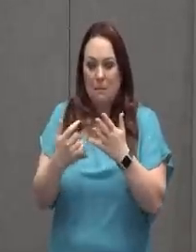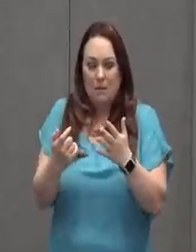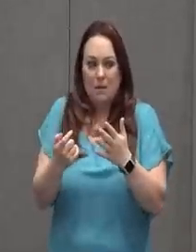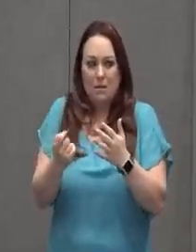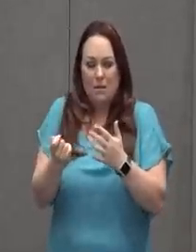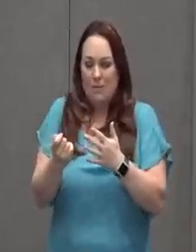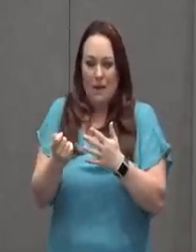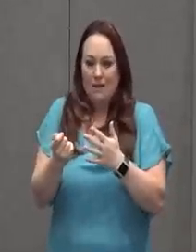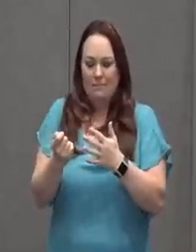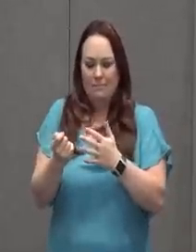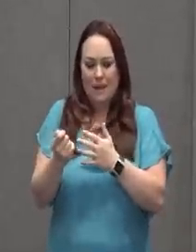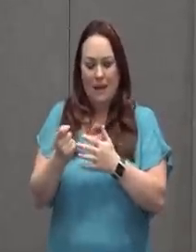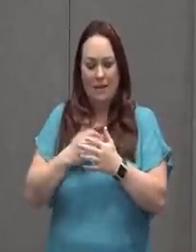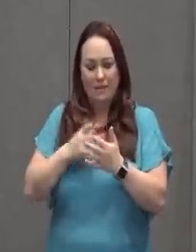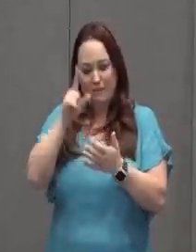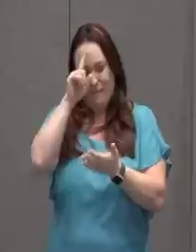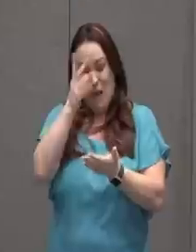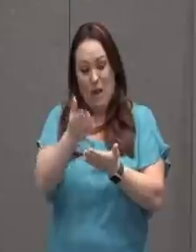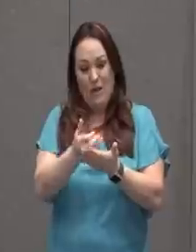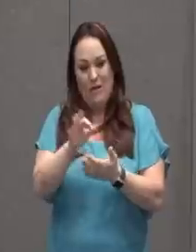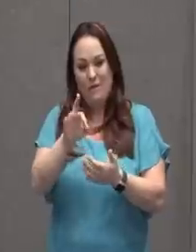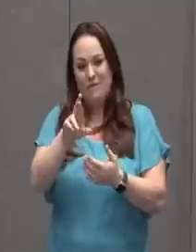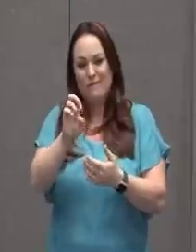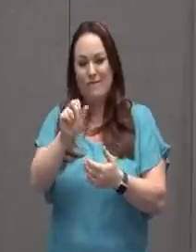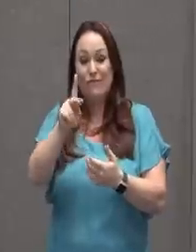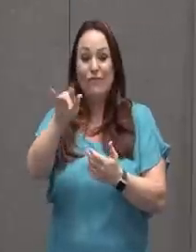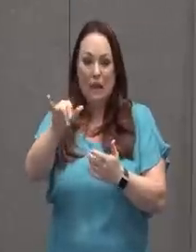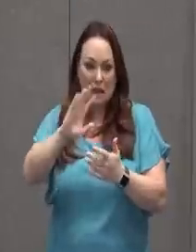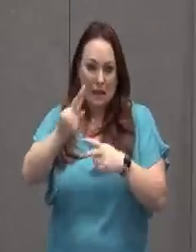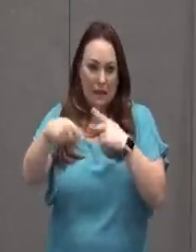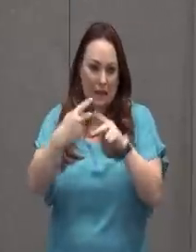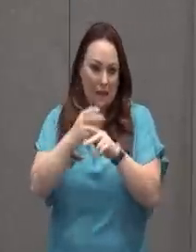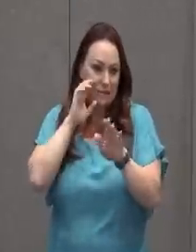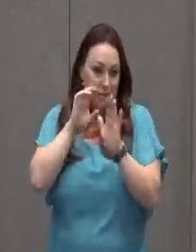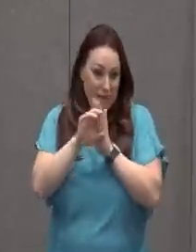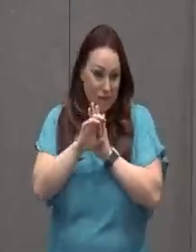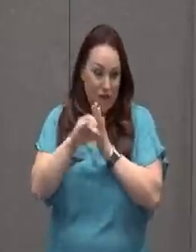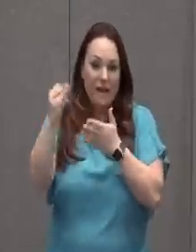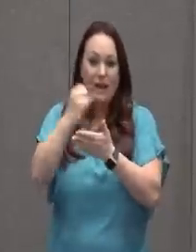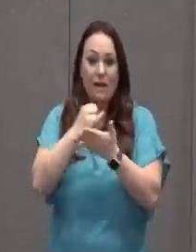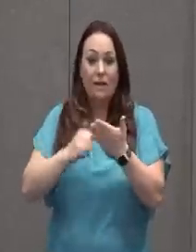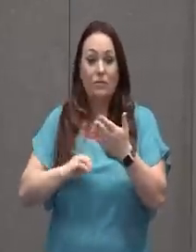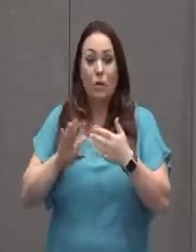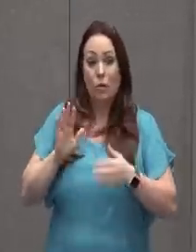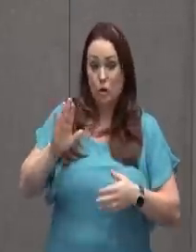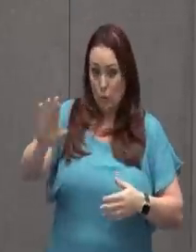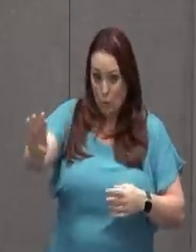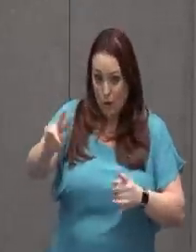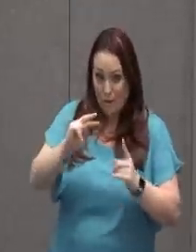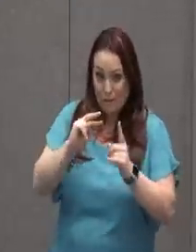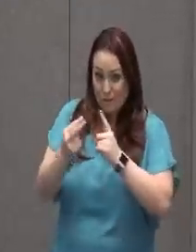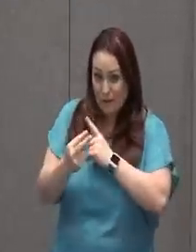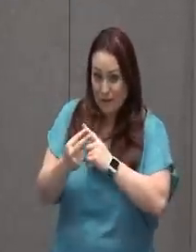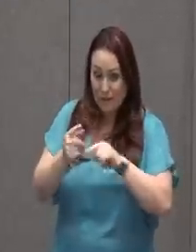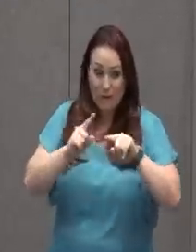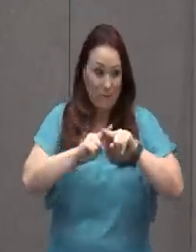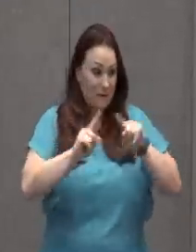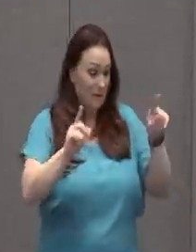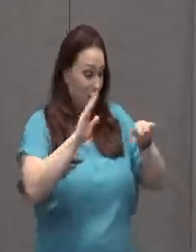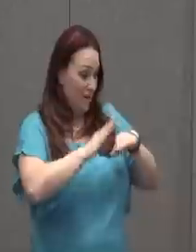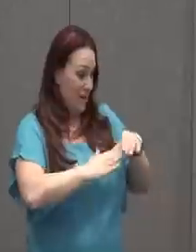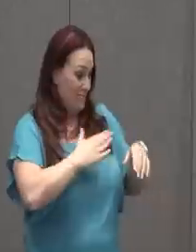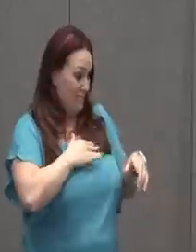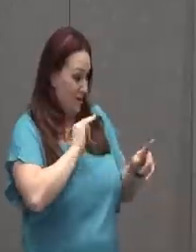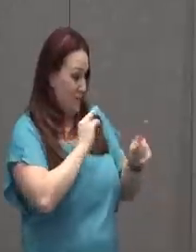some illustrations. I love them. They're to help us learn that your perspective might be different than my perspective. Mm.